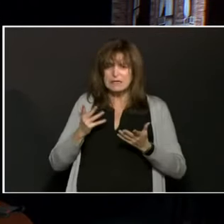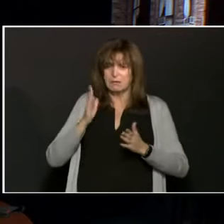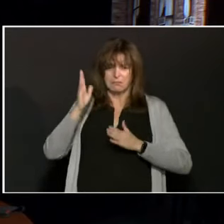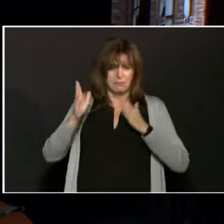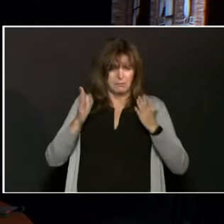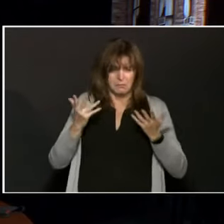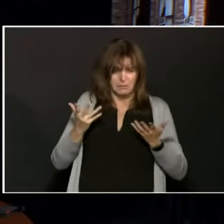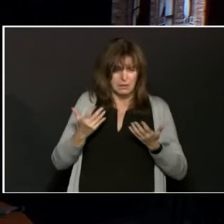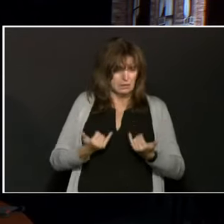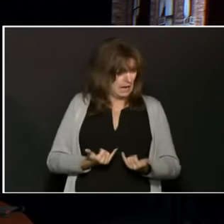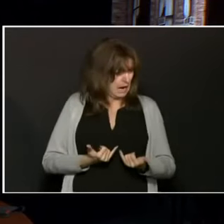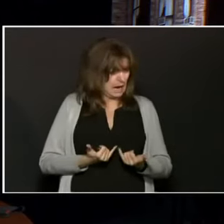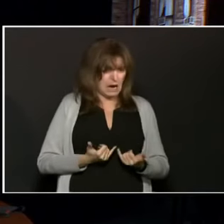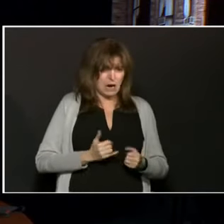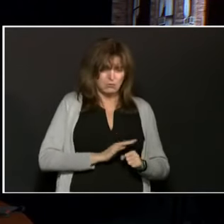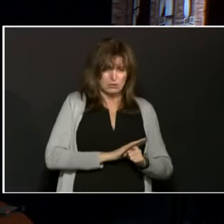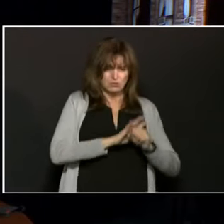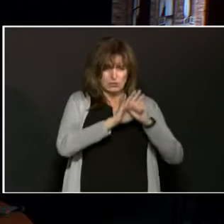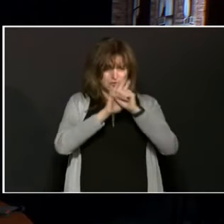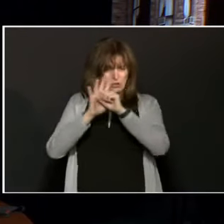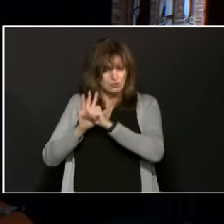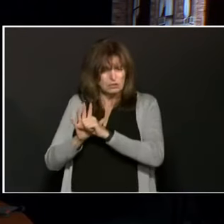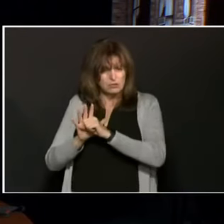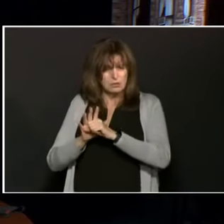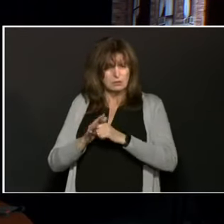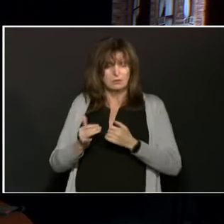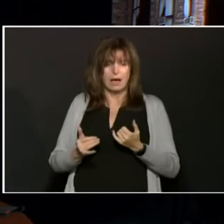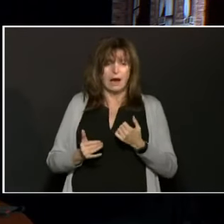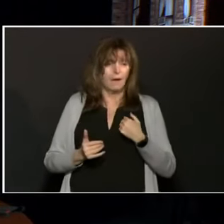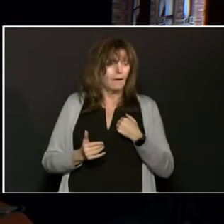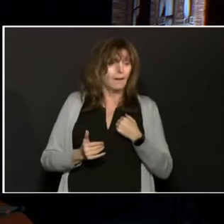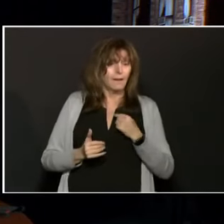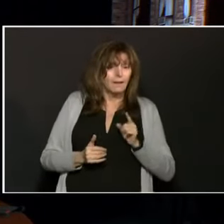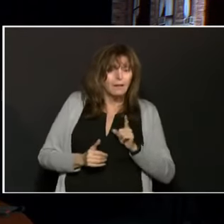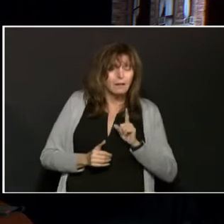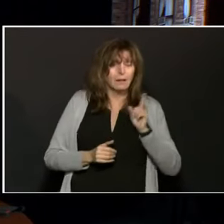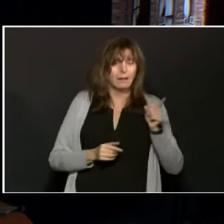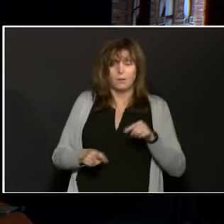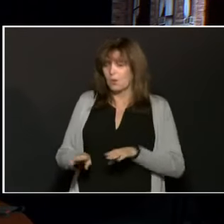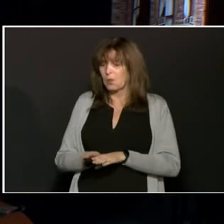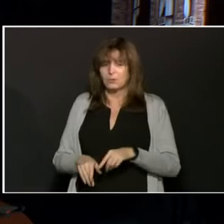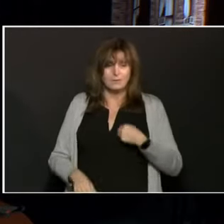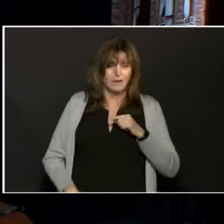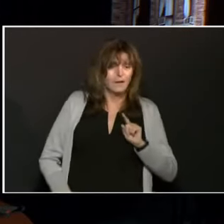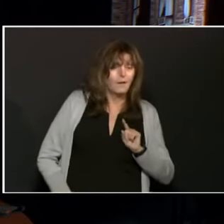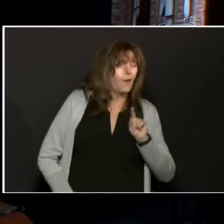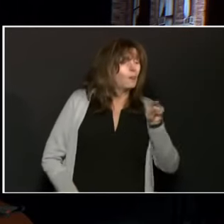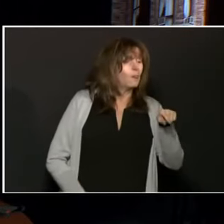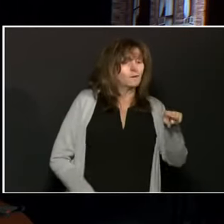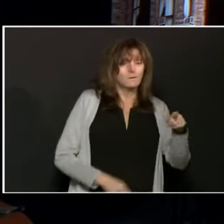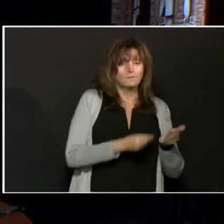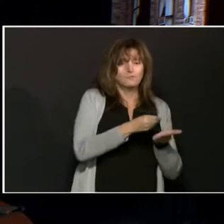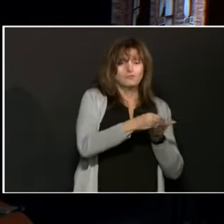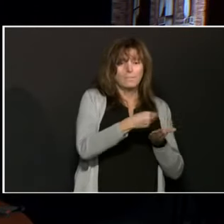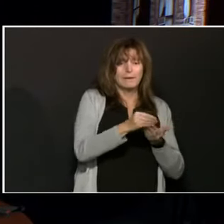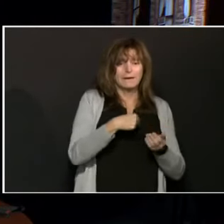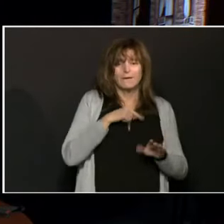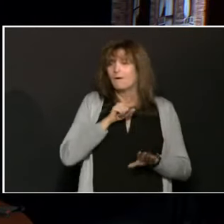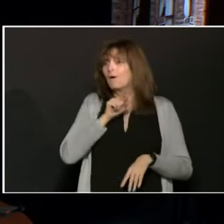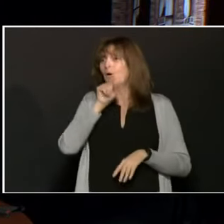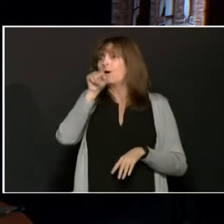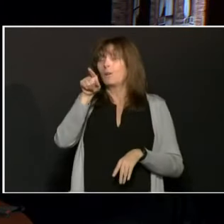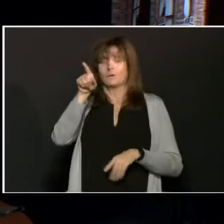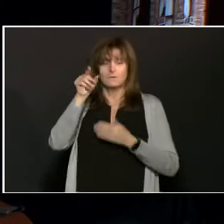approach? Is it because people in the regional lockdowns are going to other areas to go shopping, let's say? Or is it